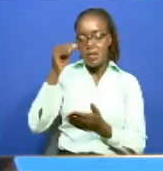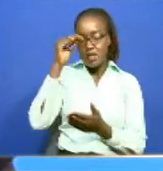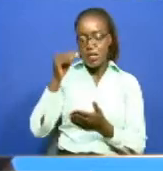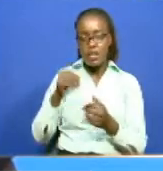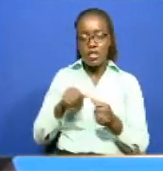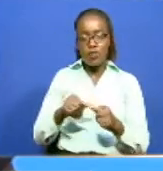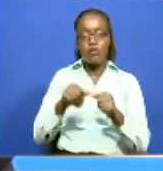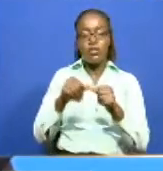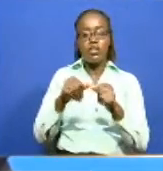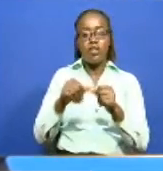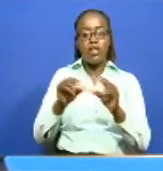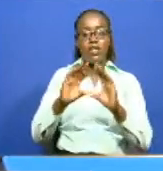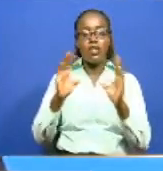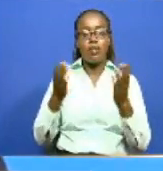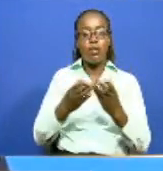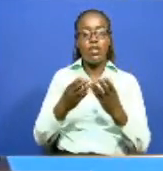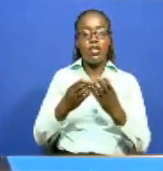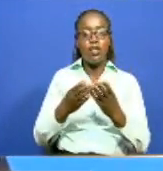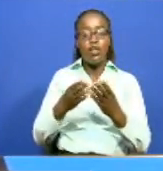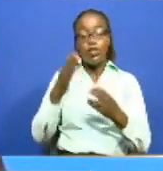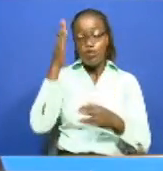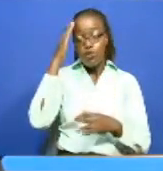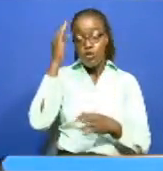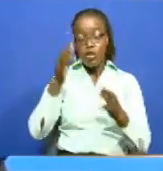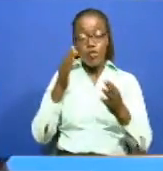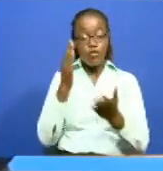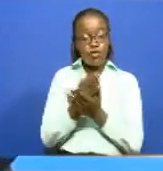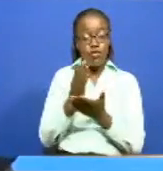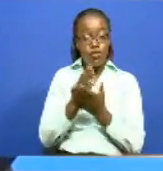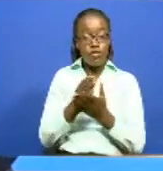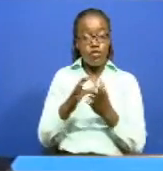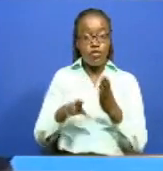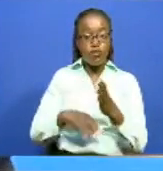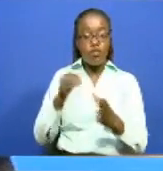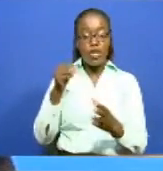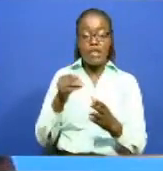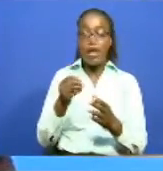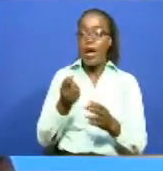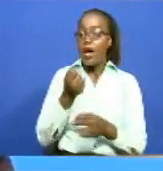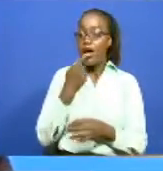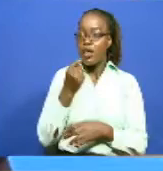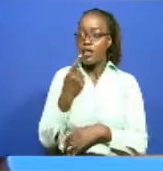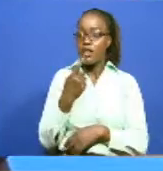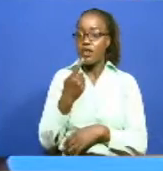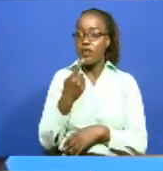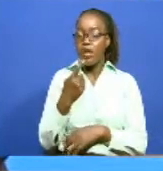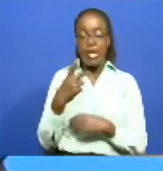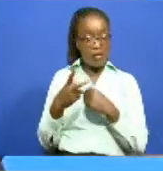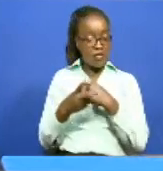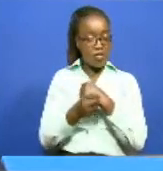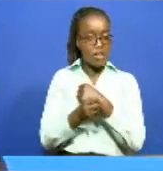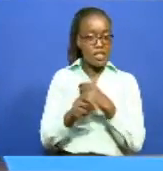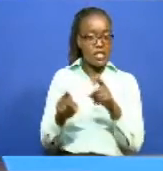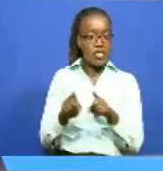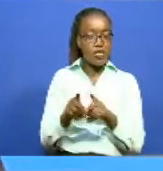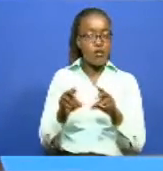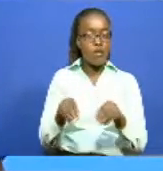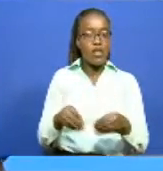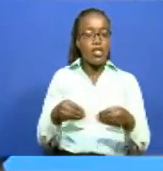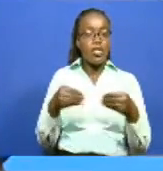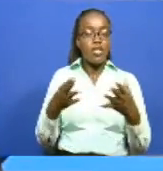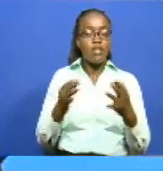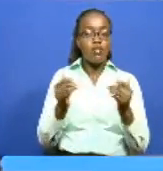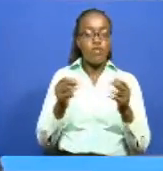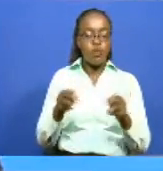world over to be able to determine if we can find a cure, and also to be able to find a vaccine that can offer us, a new